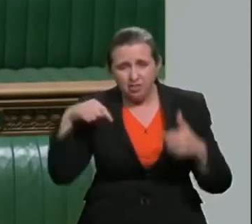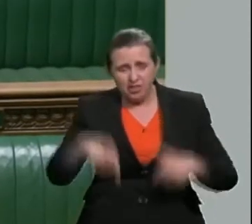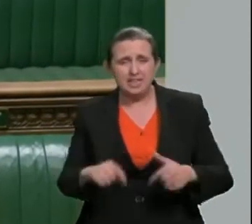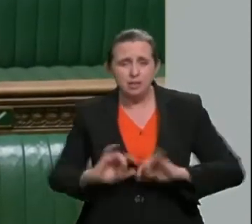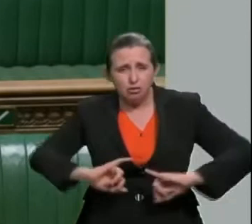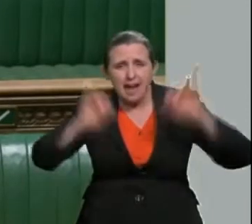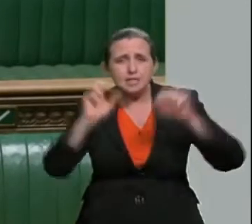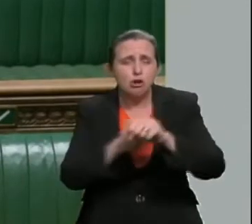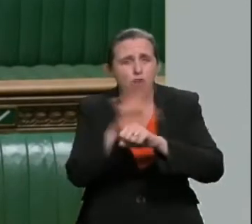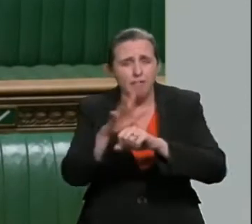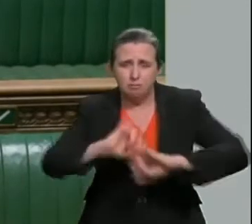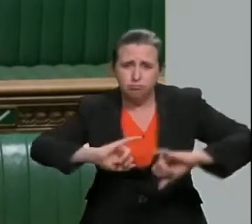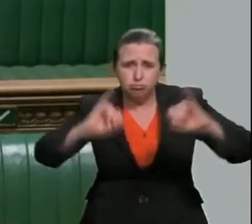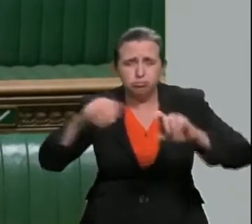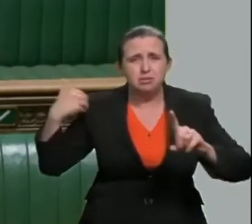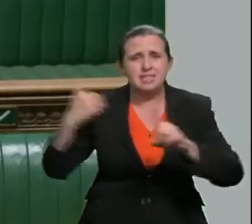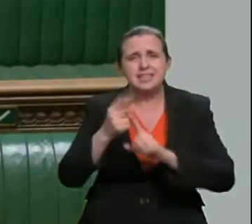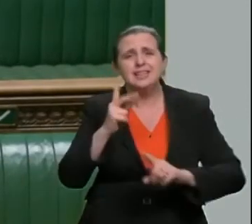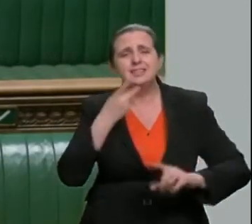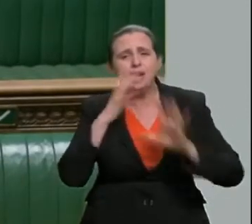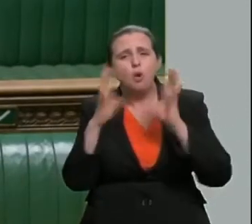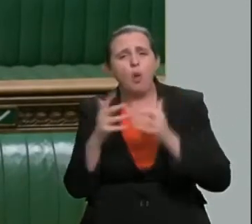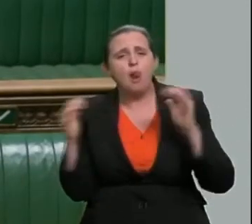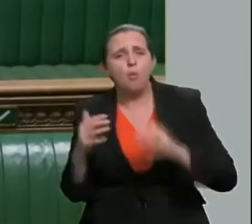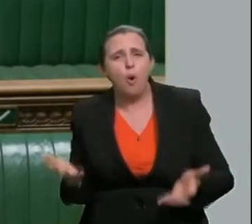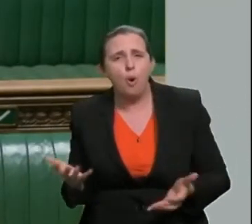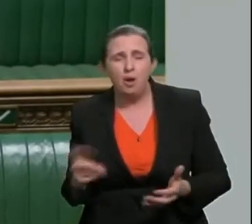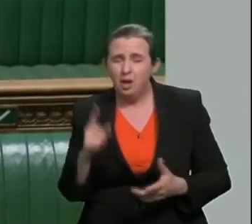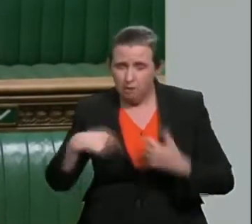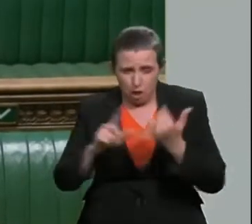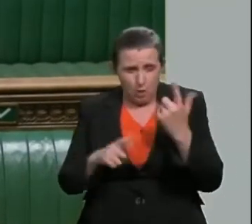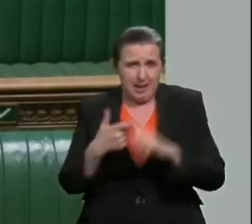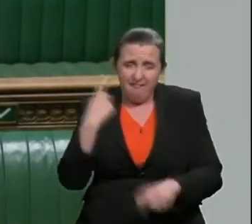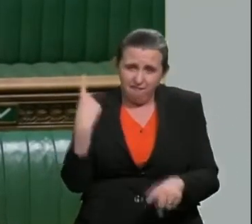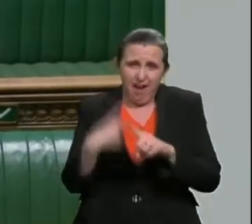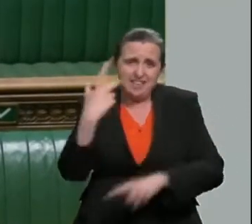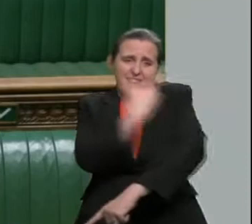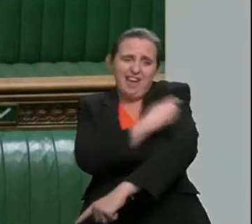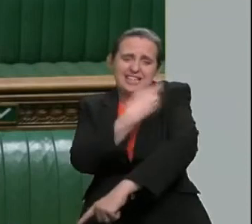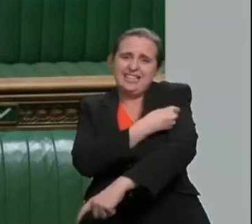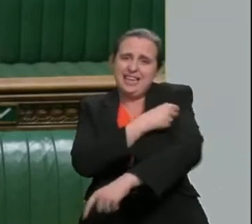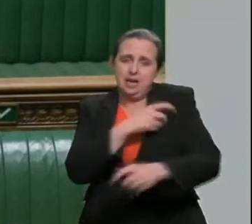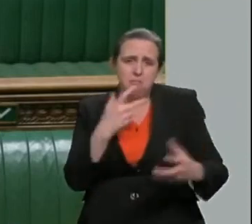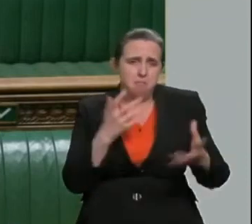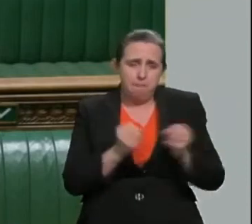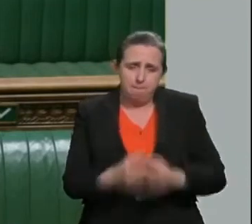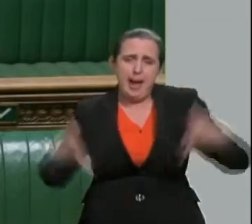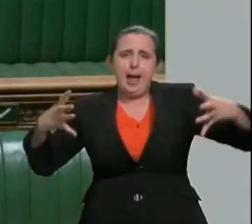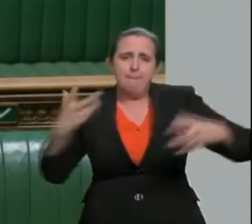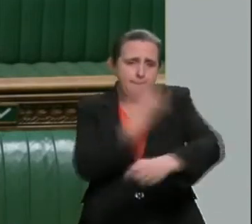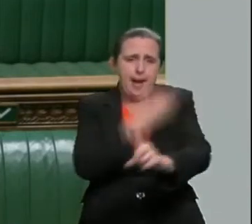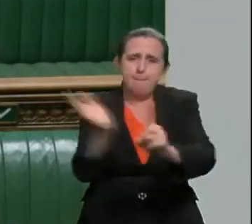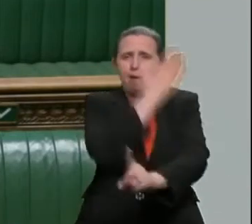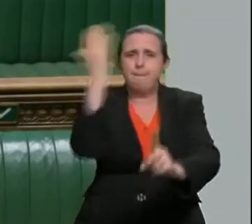Second World War. And thanks to one of the fastest vaccine rollouts anywhere in the world, I believe it is a challenge this country can meet and